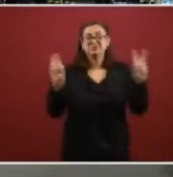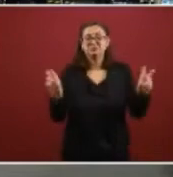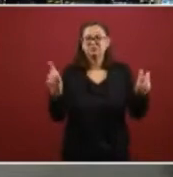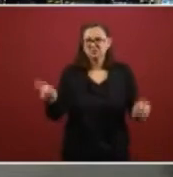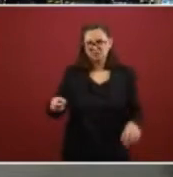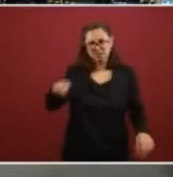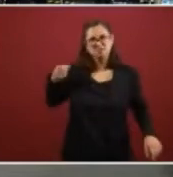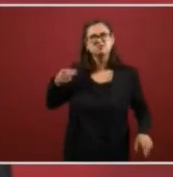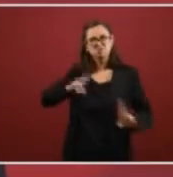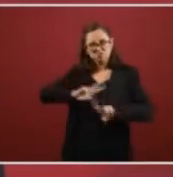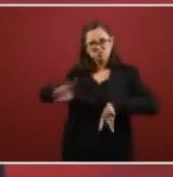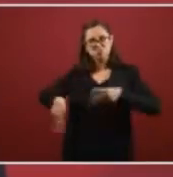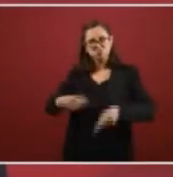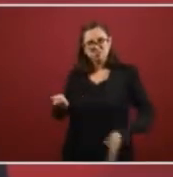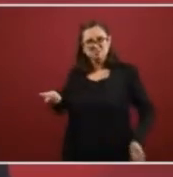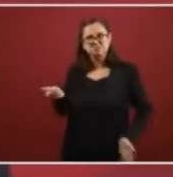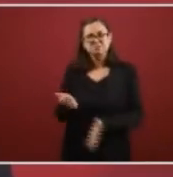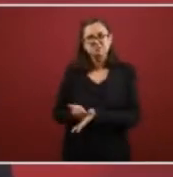And